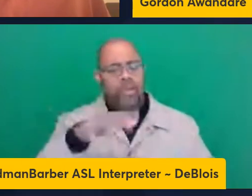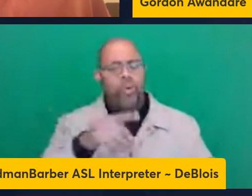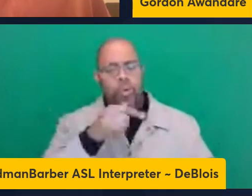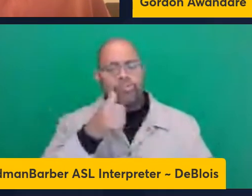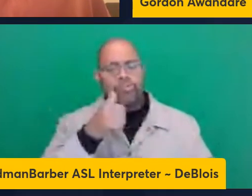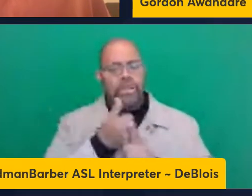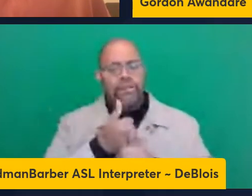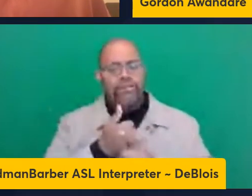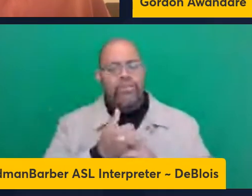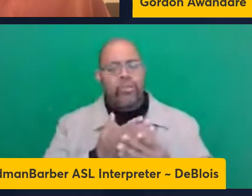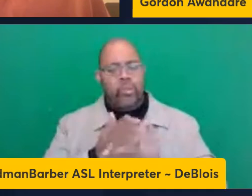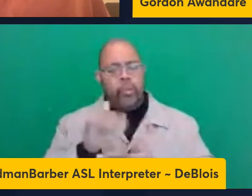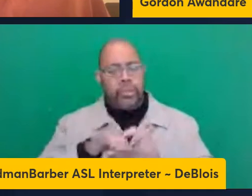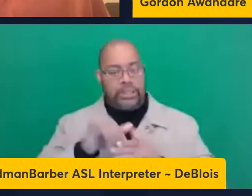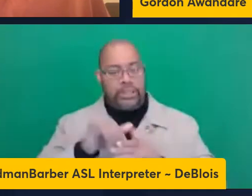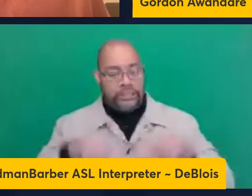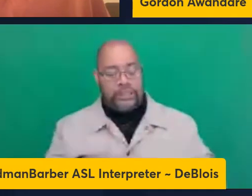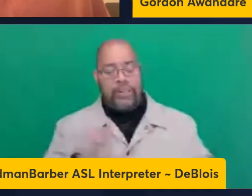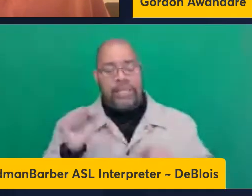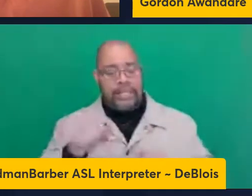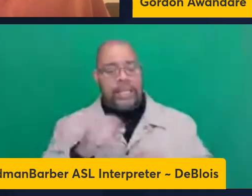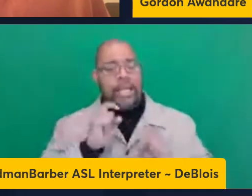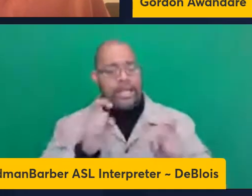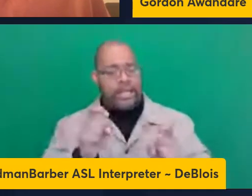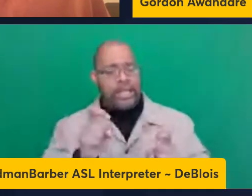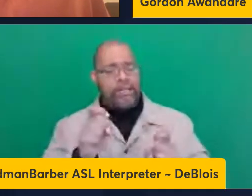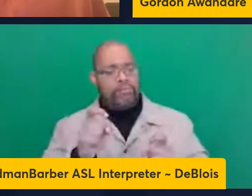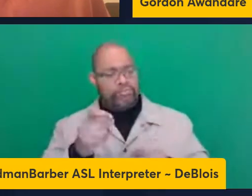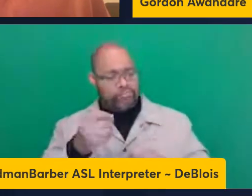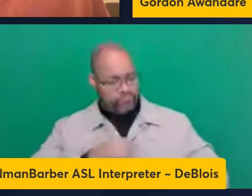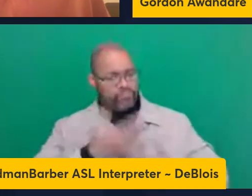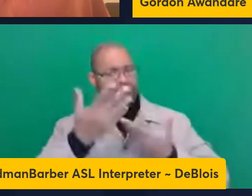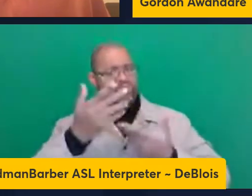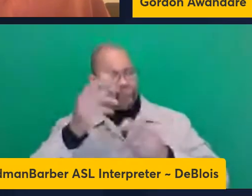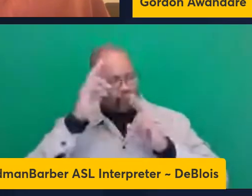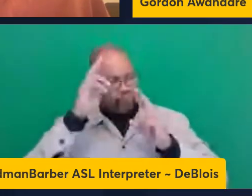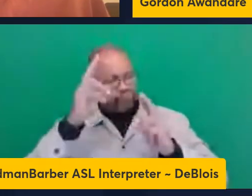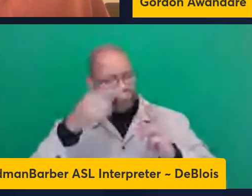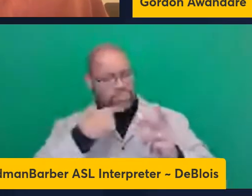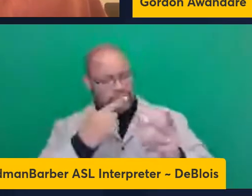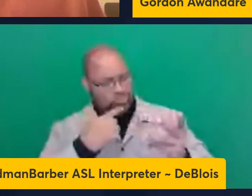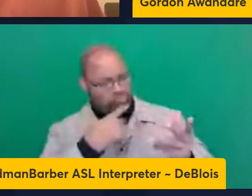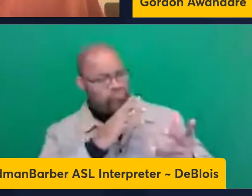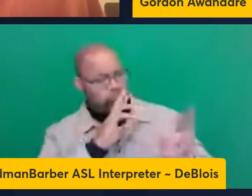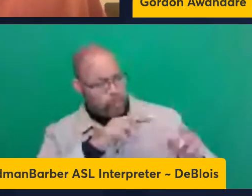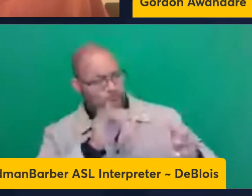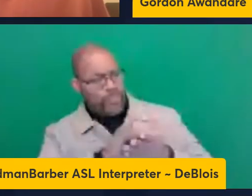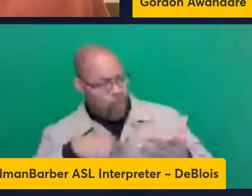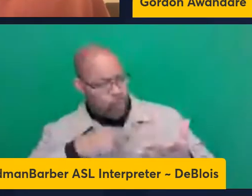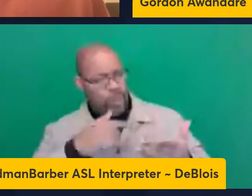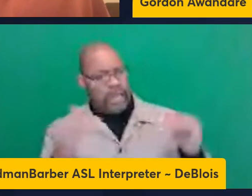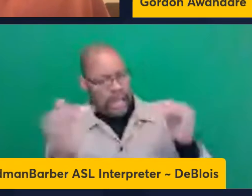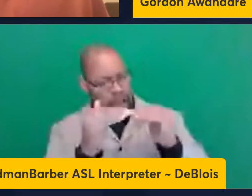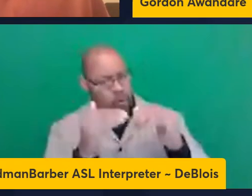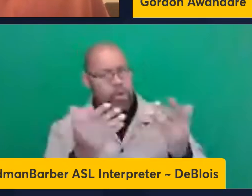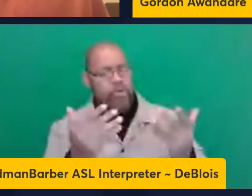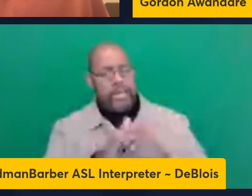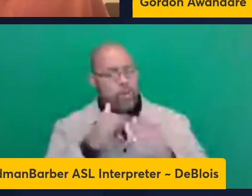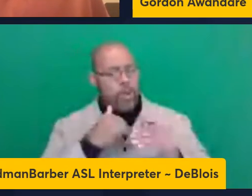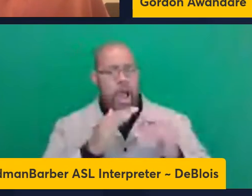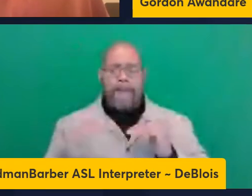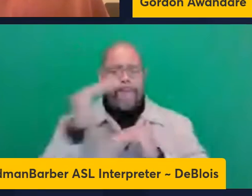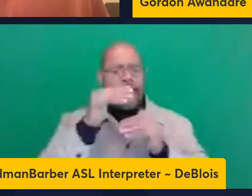through the WAGBIP system, and they can give testimony to how we've supported them way above and